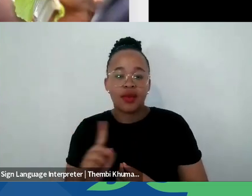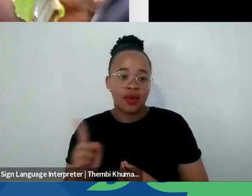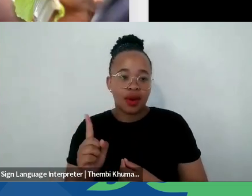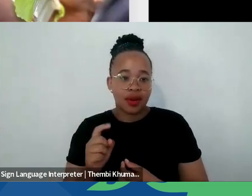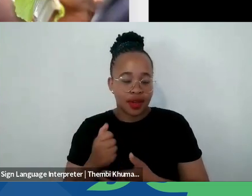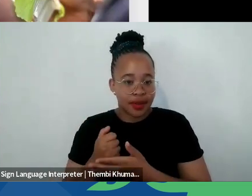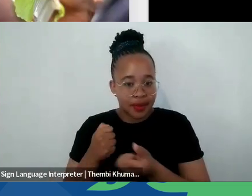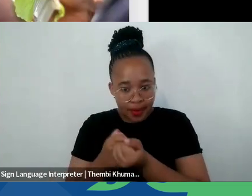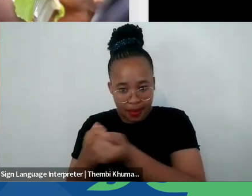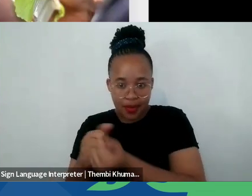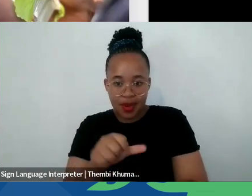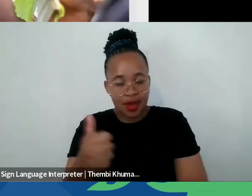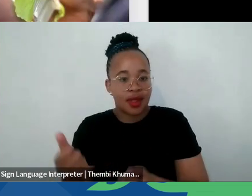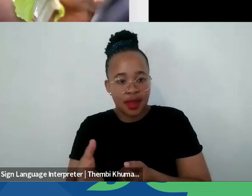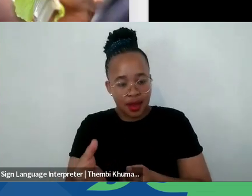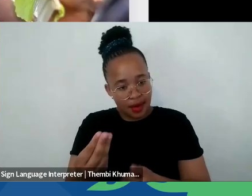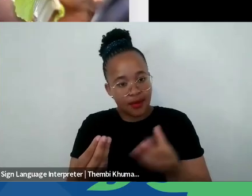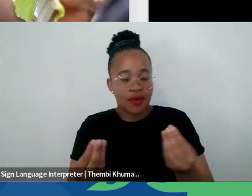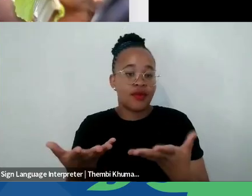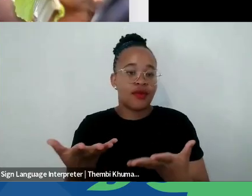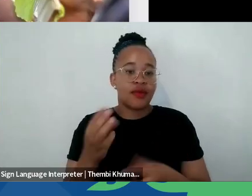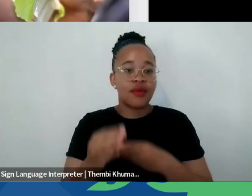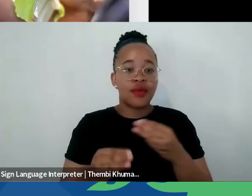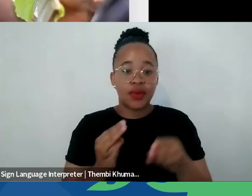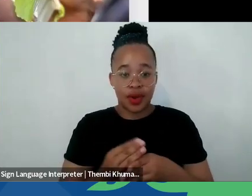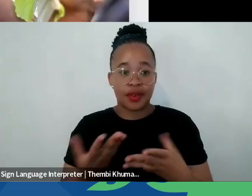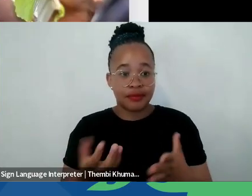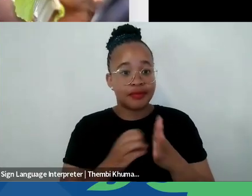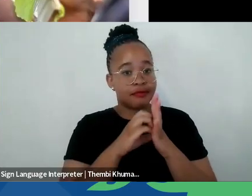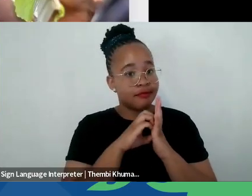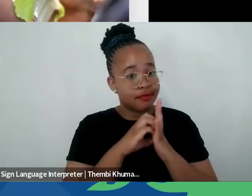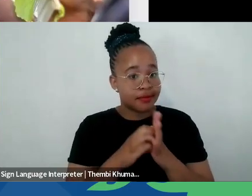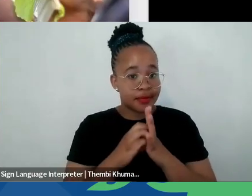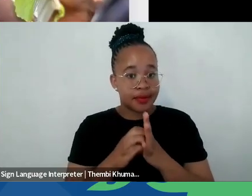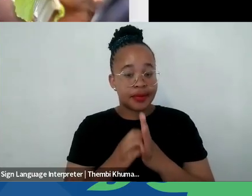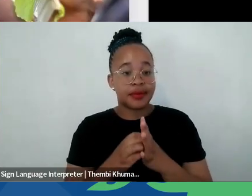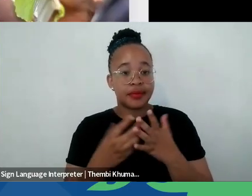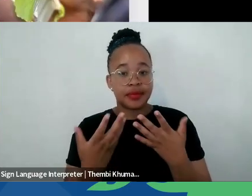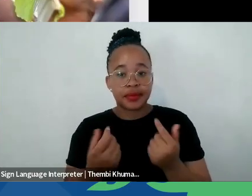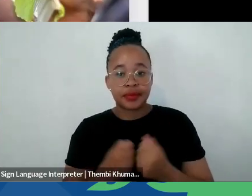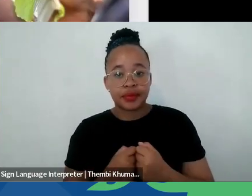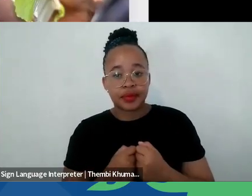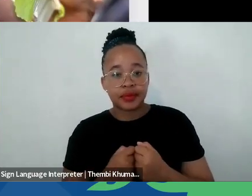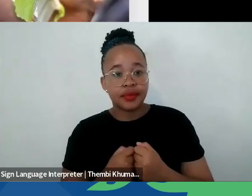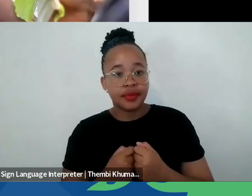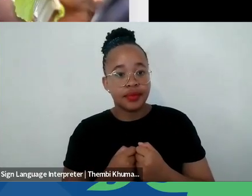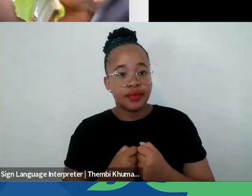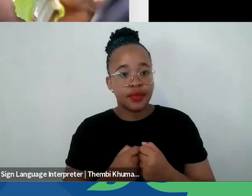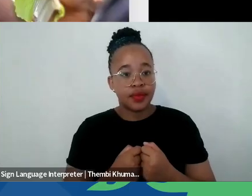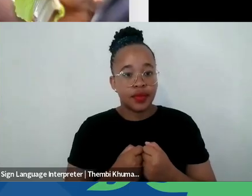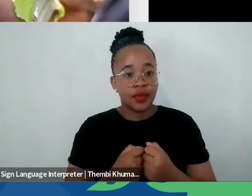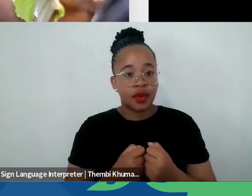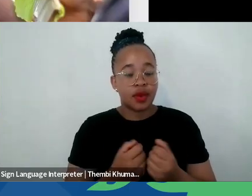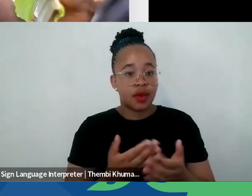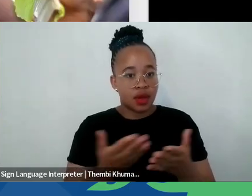With this profile of client, you can't, for example, do formal employment